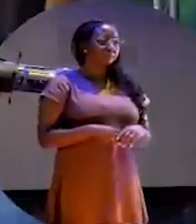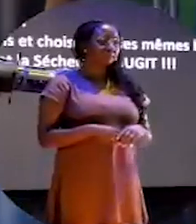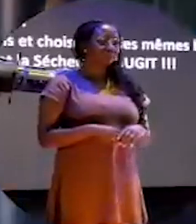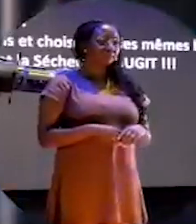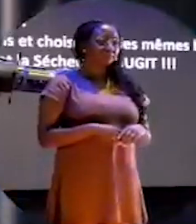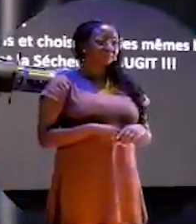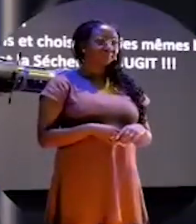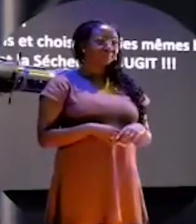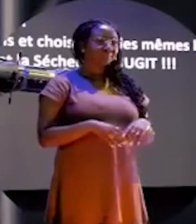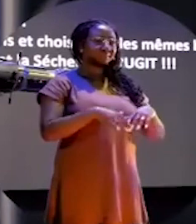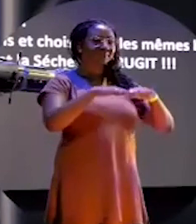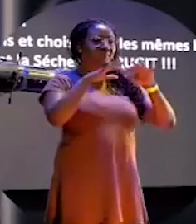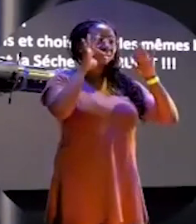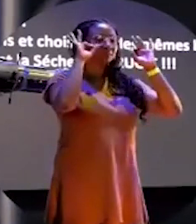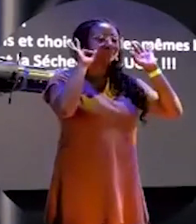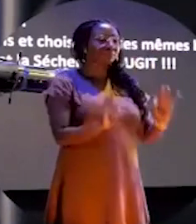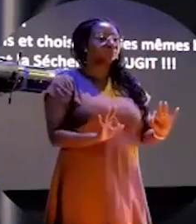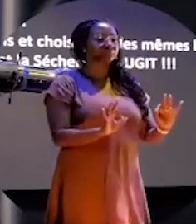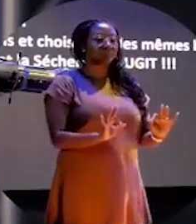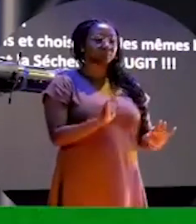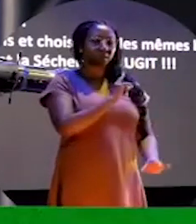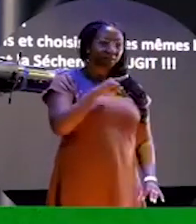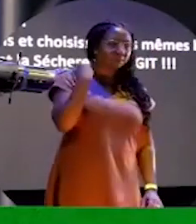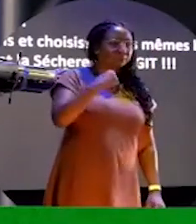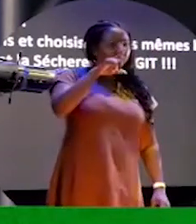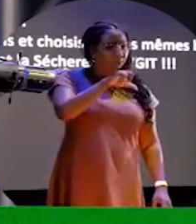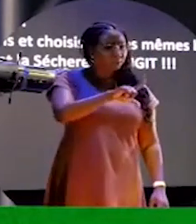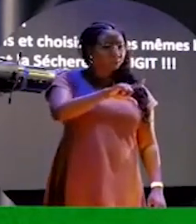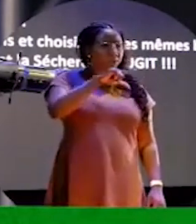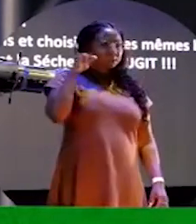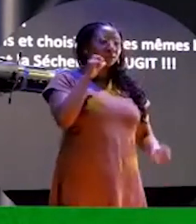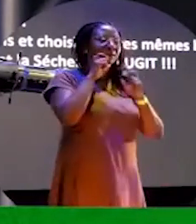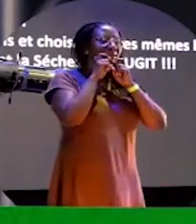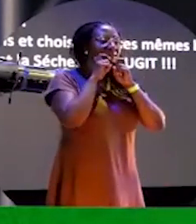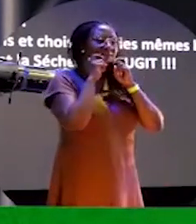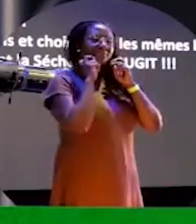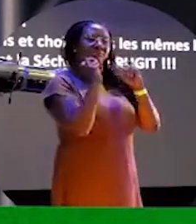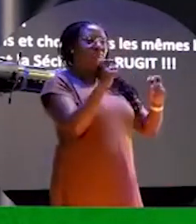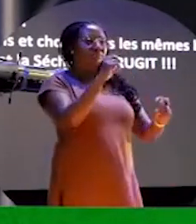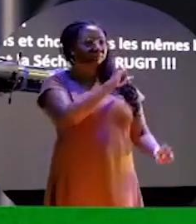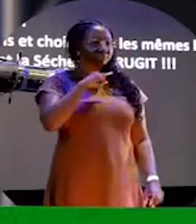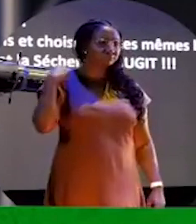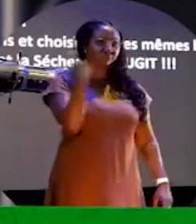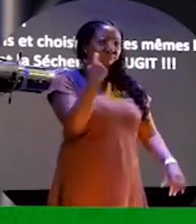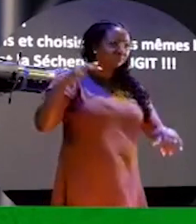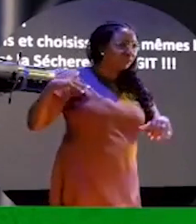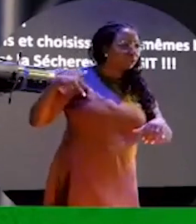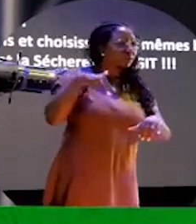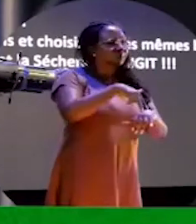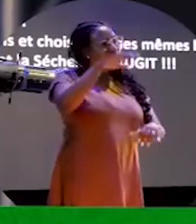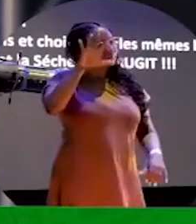exactly, we forget and choose the same beasts, and the drought